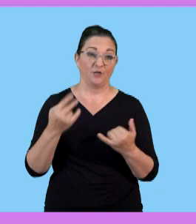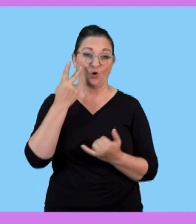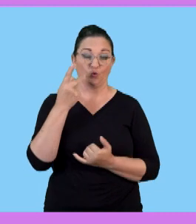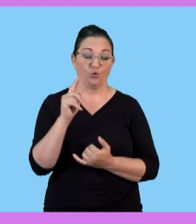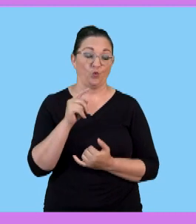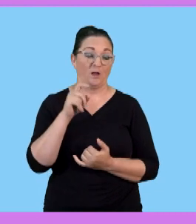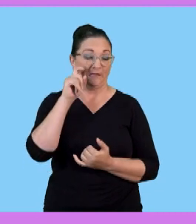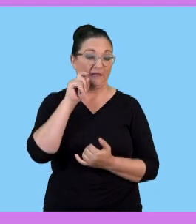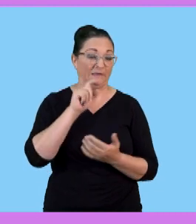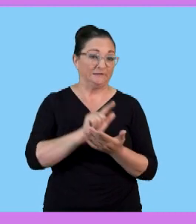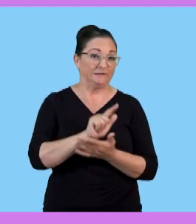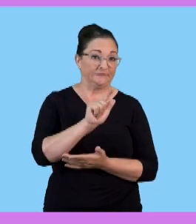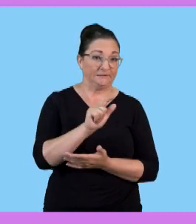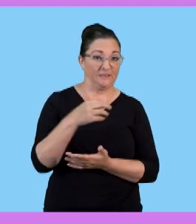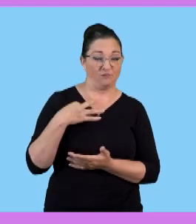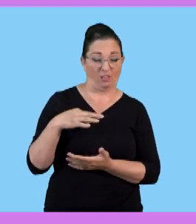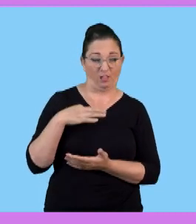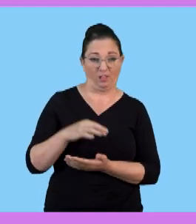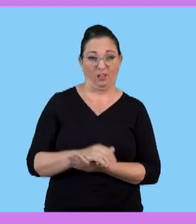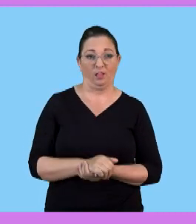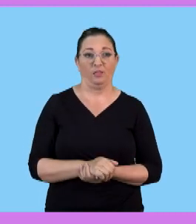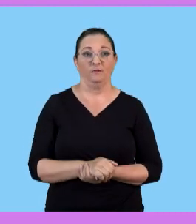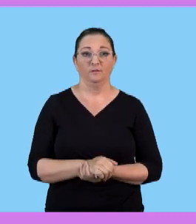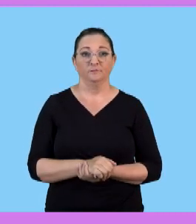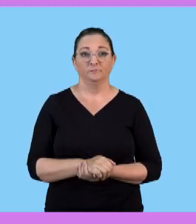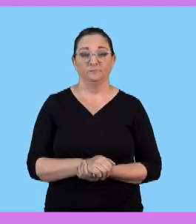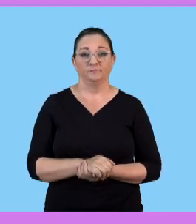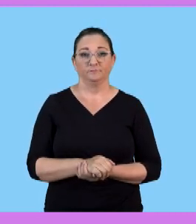look at my 17-year-old girl, right?